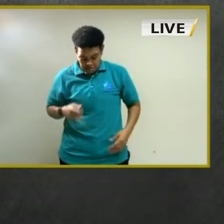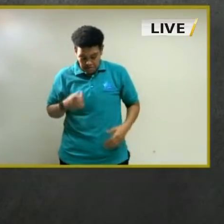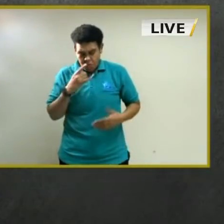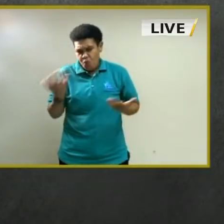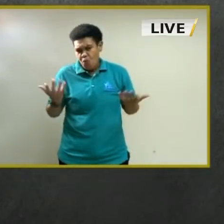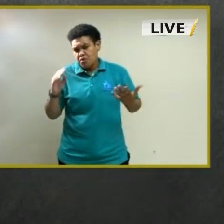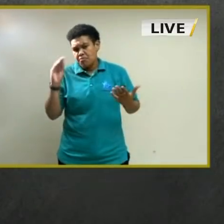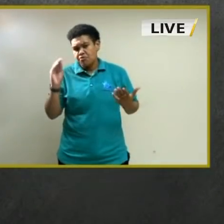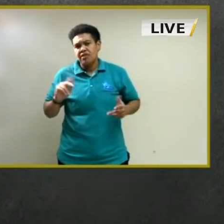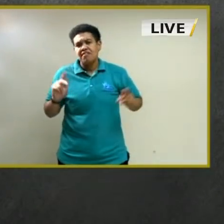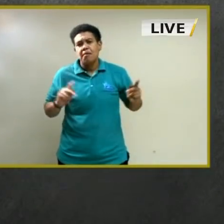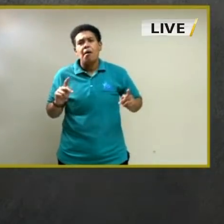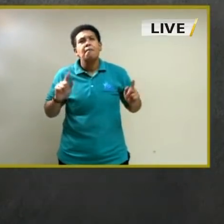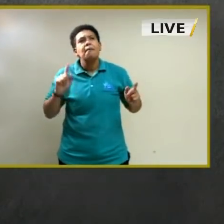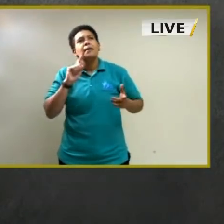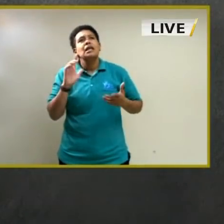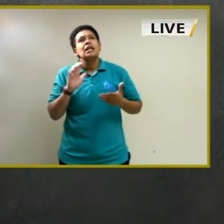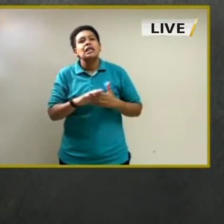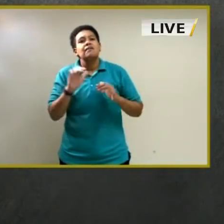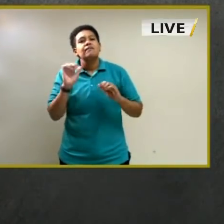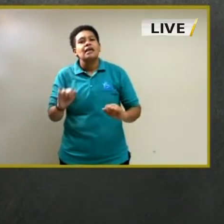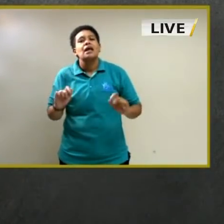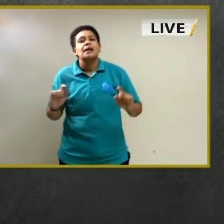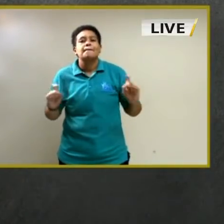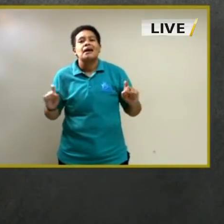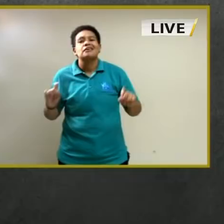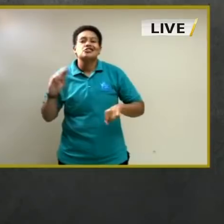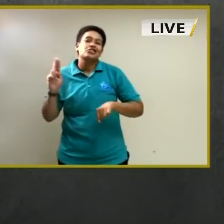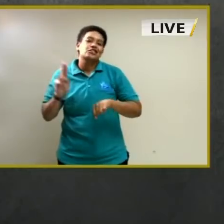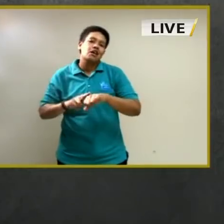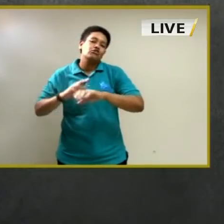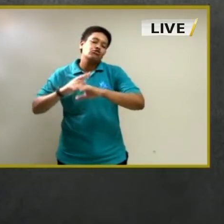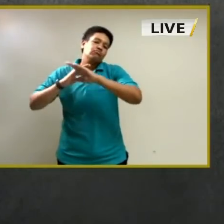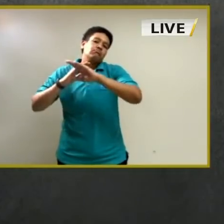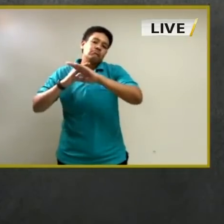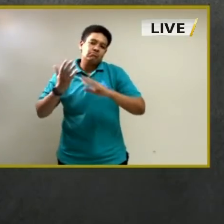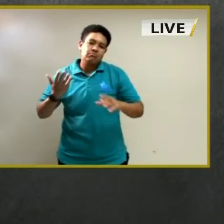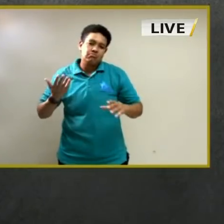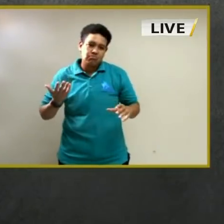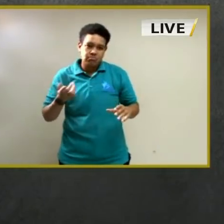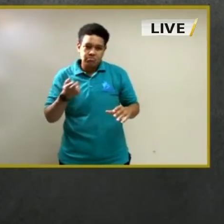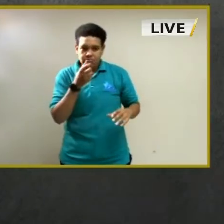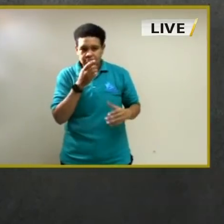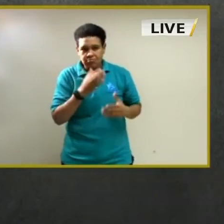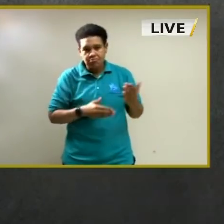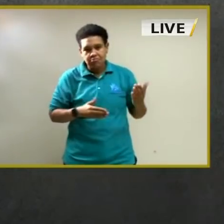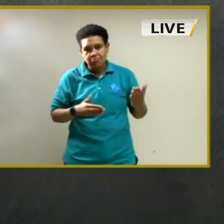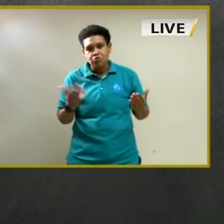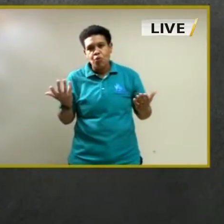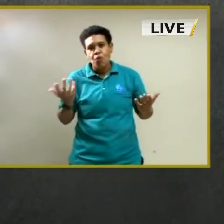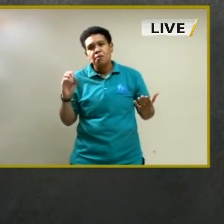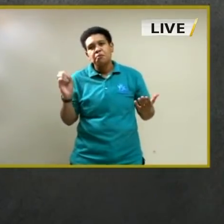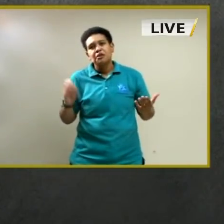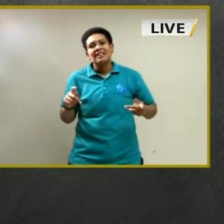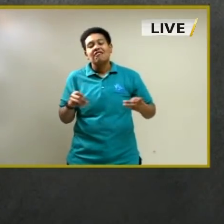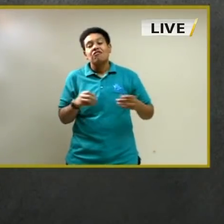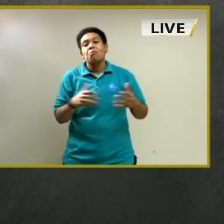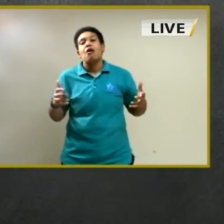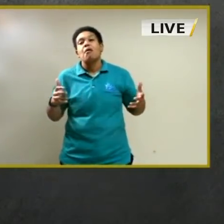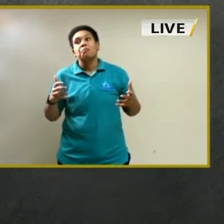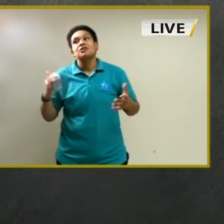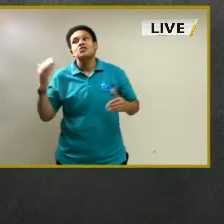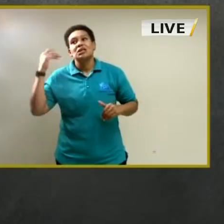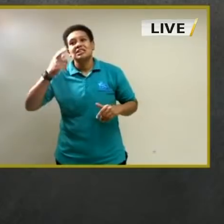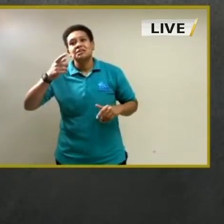percentage of the population do you believe has actually experienced or had COVID-19? Because it would seem to